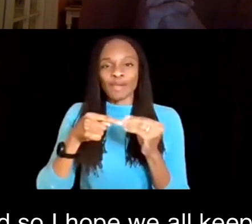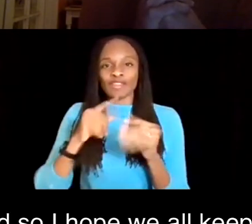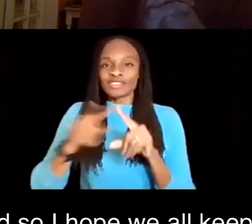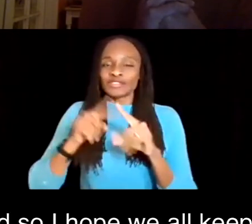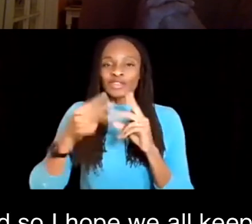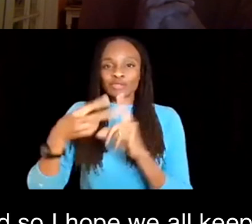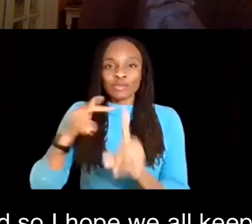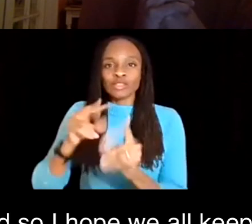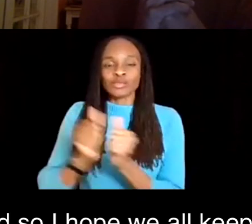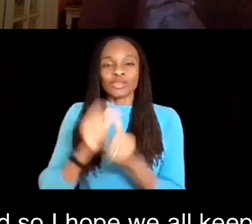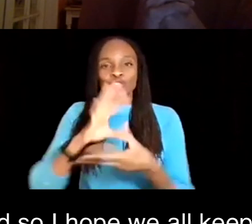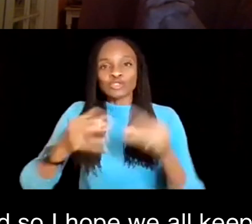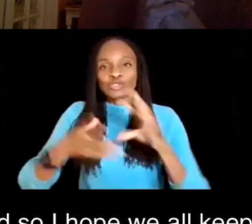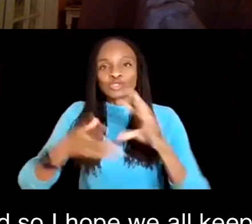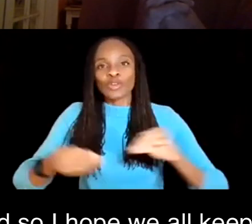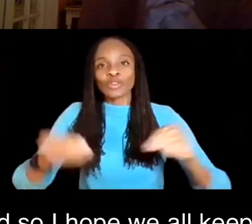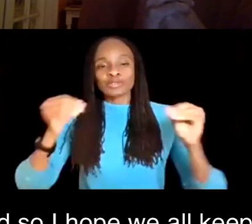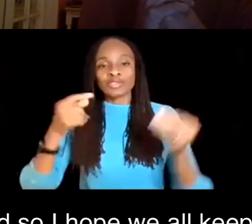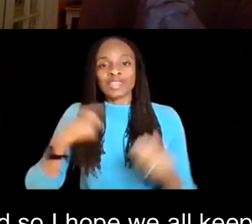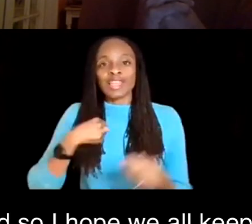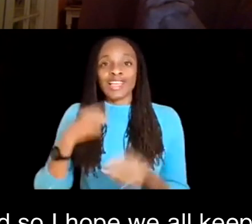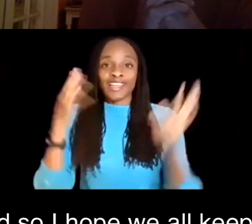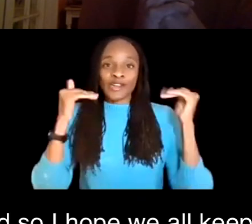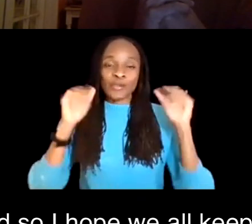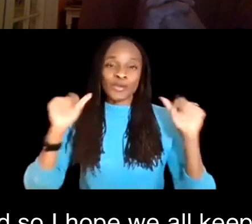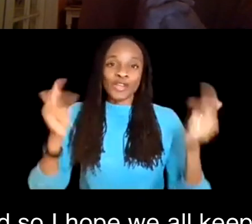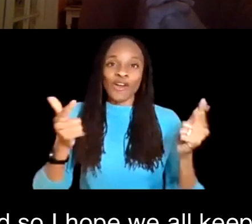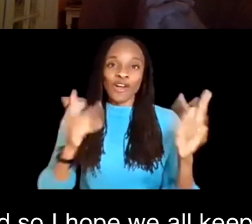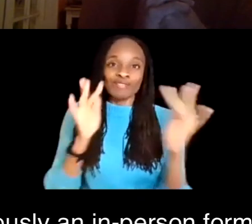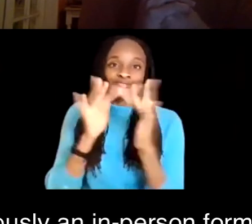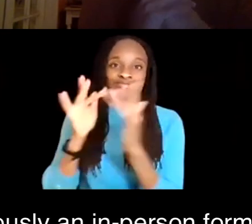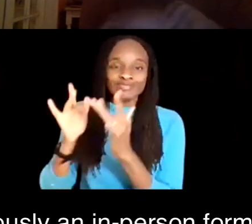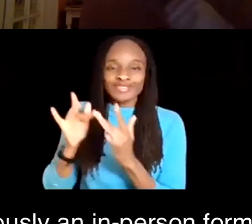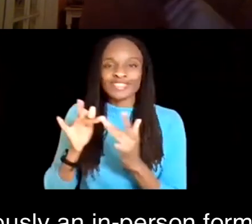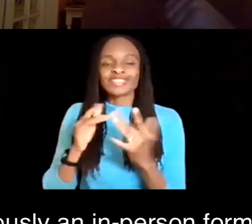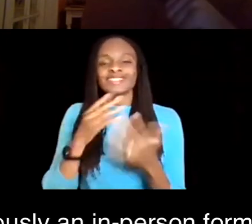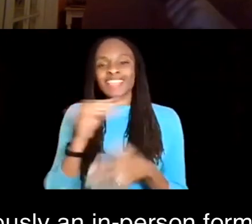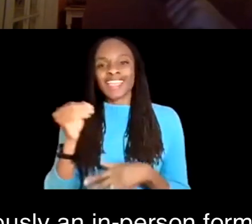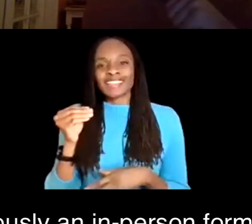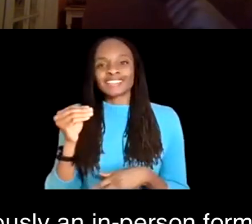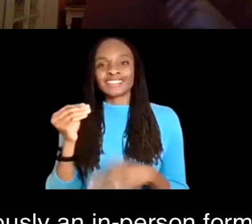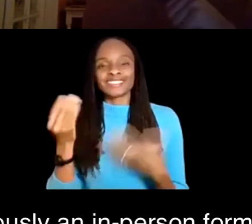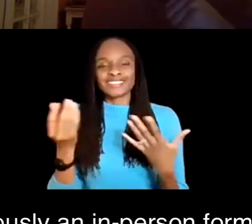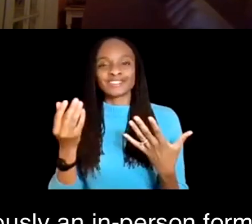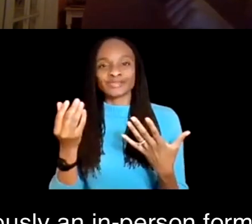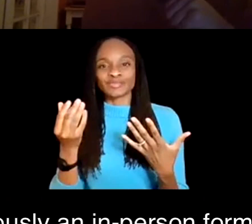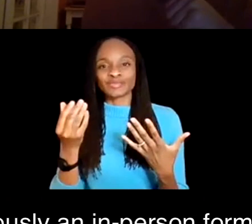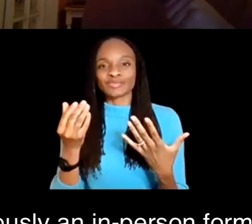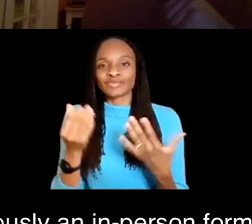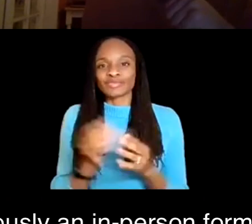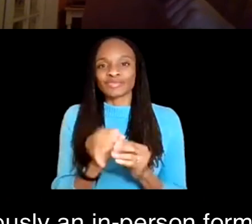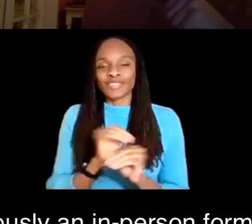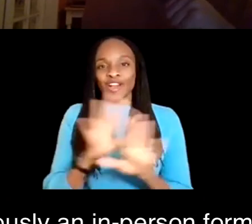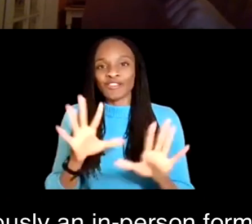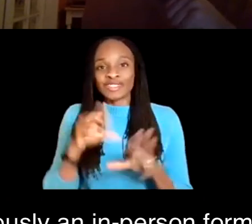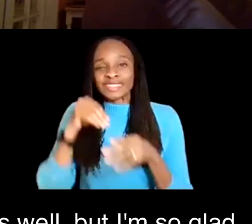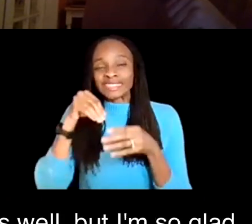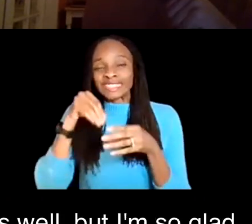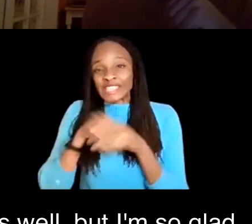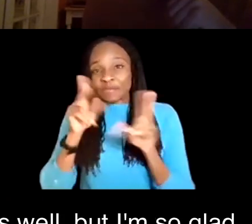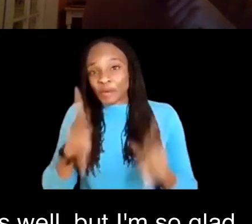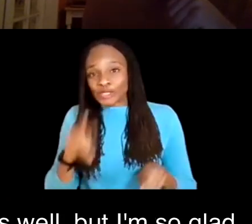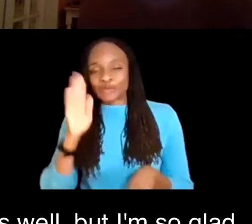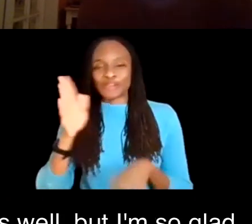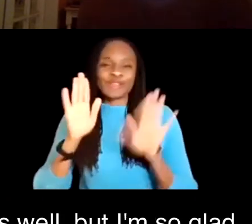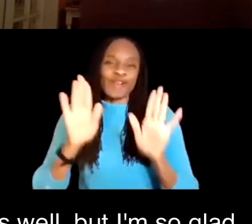And so I hope we all keep in touch. And I, you know, obviously an in-person format would have been awesome as well,